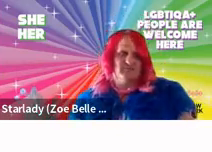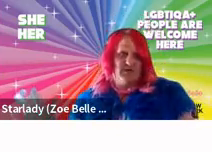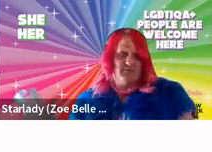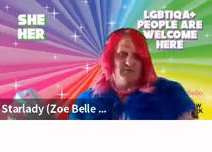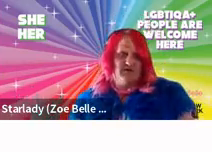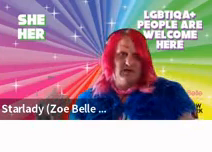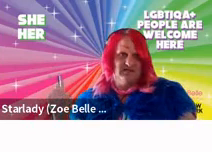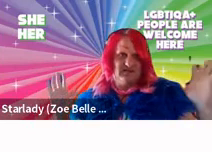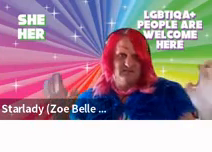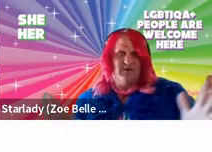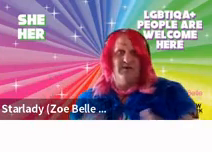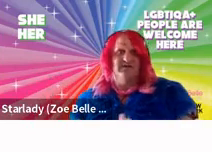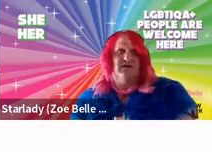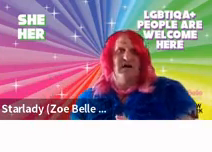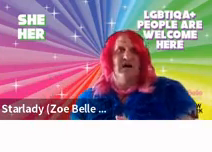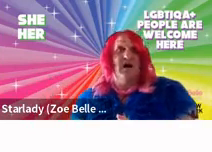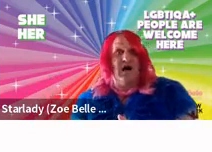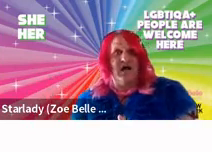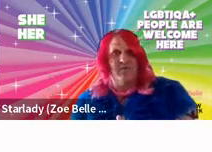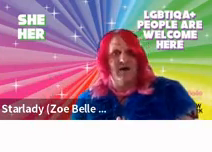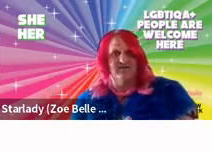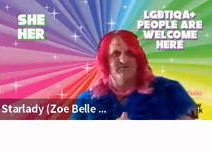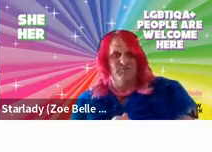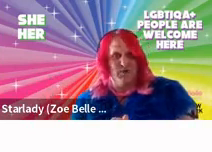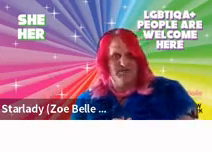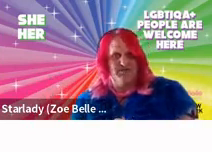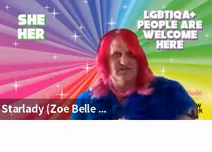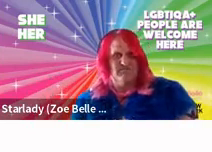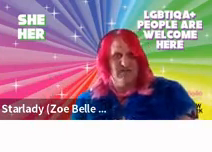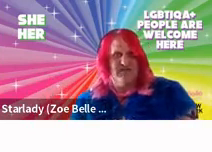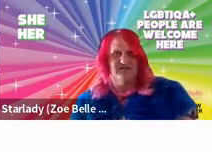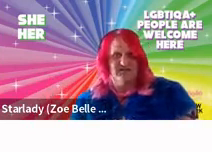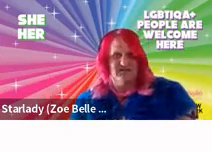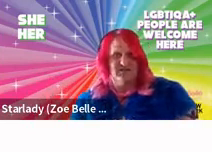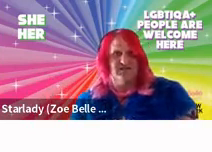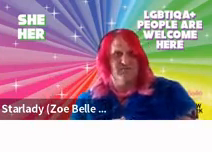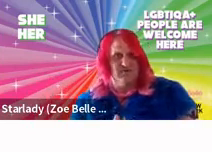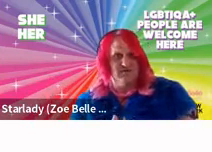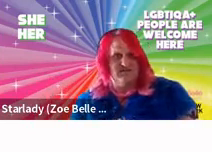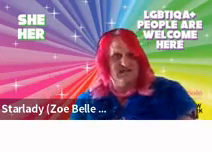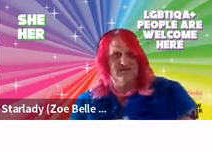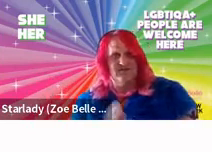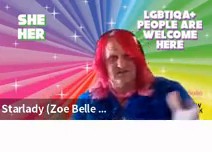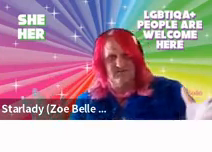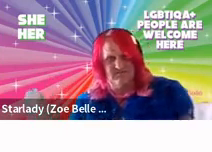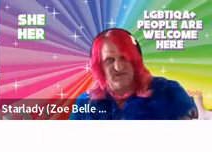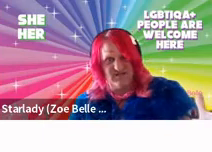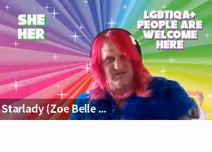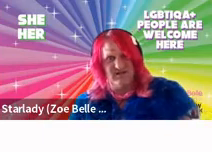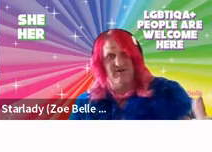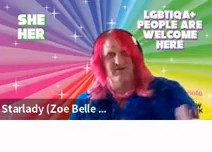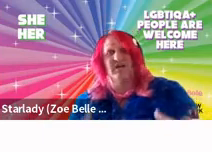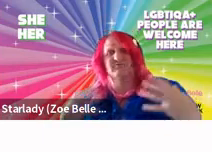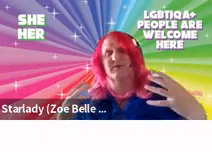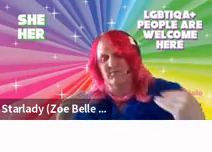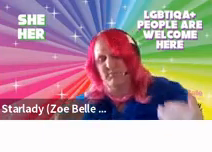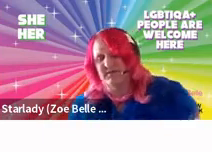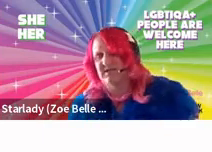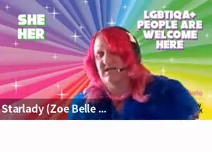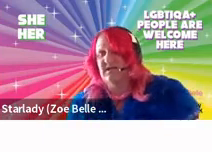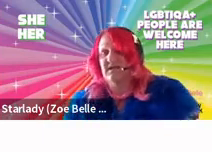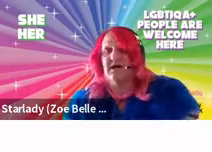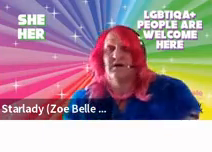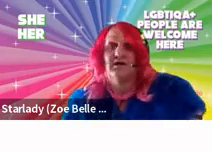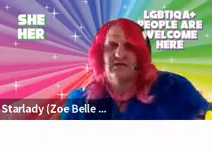gender diverse people, I guess, experience high amounts of pressure to meet cisgender beauty standards and gender stereotypes, but